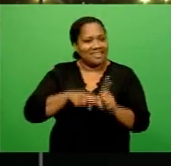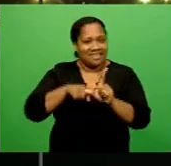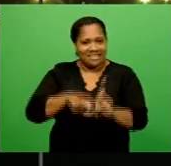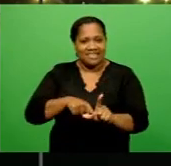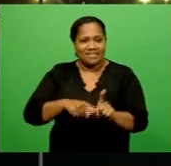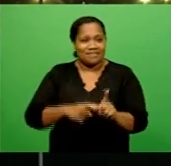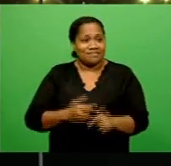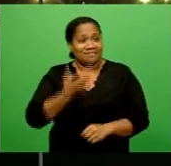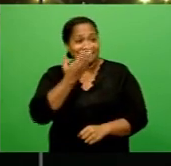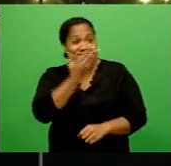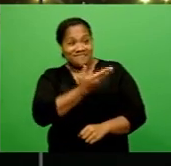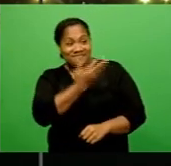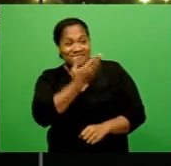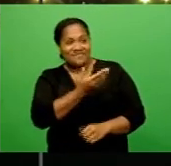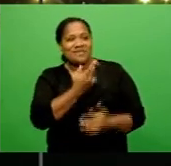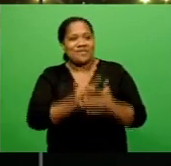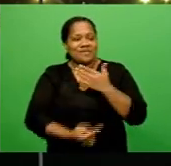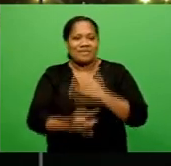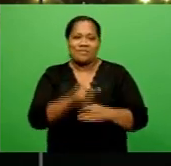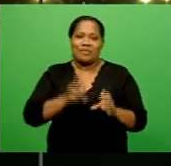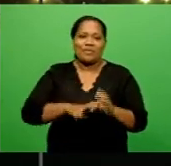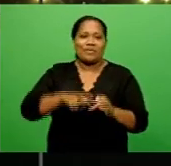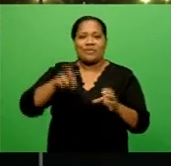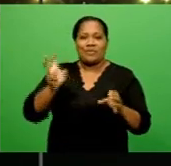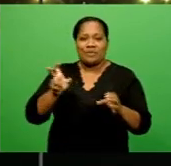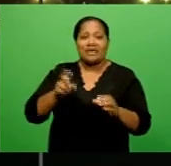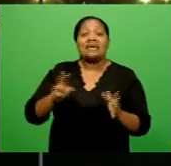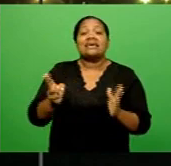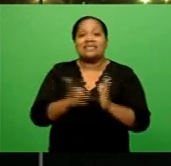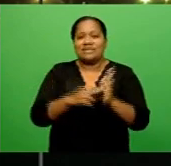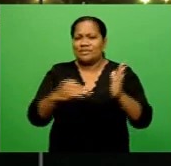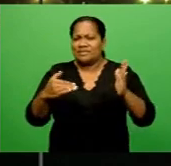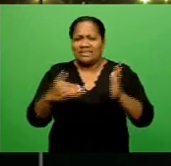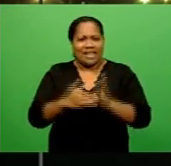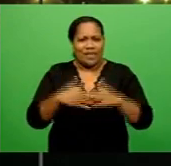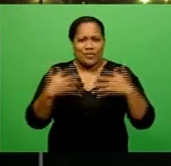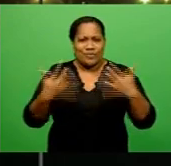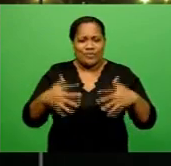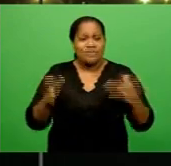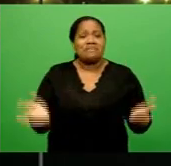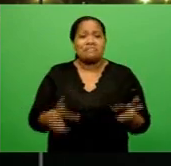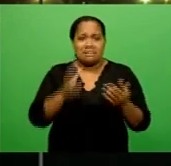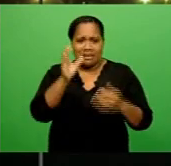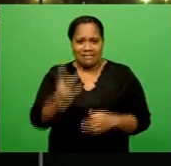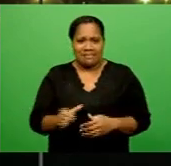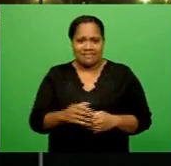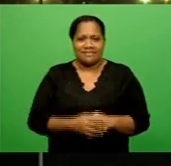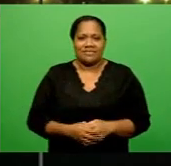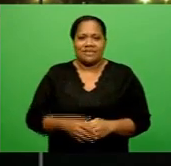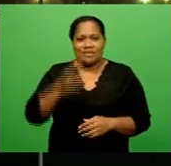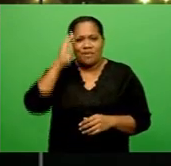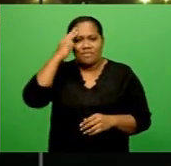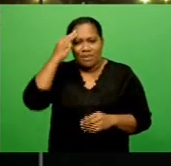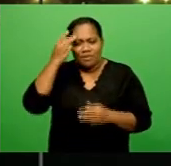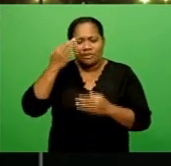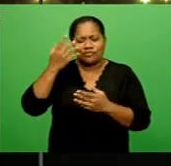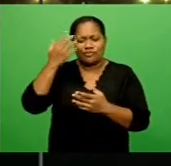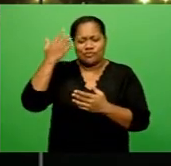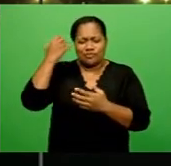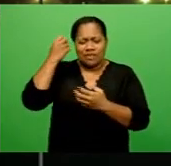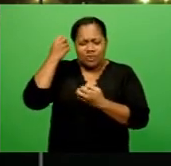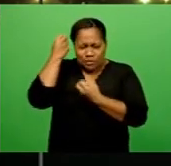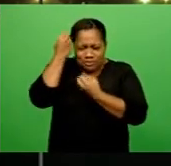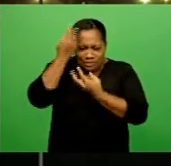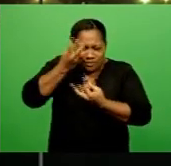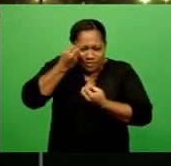Eric Rush retired as arguably New Zealand Sevens' greatest player. Memories of his playing days came flooding back as his